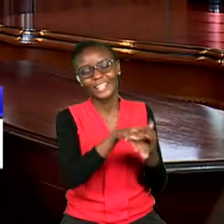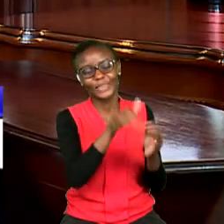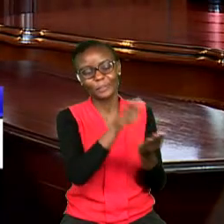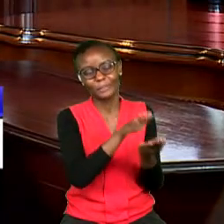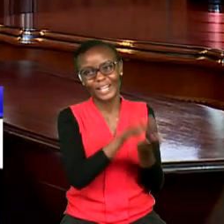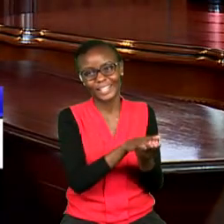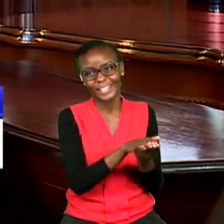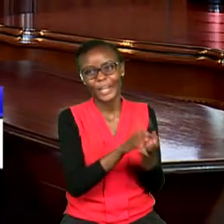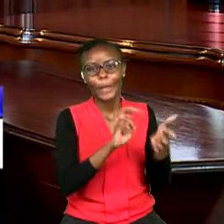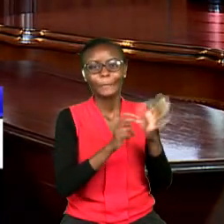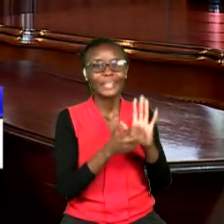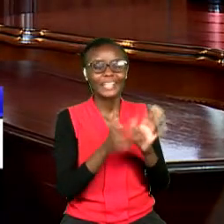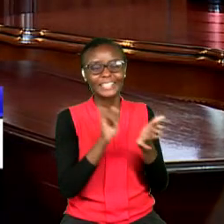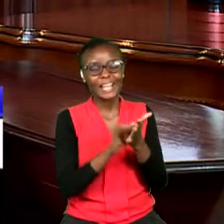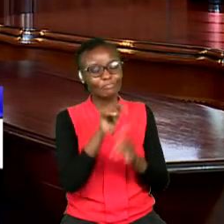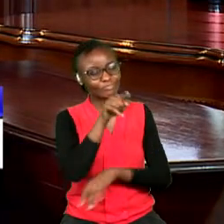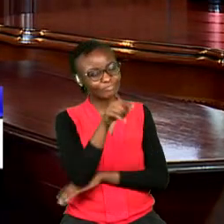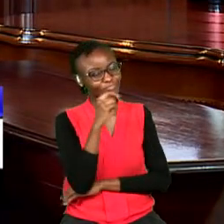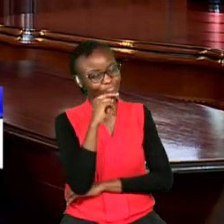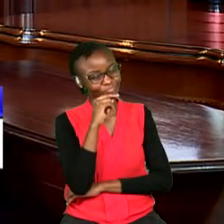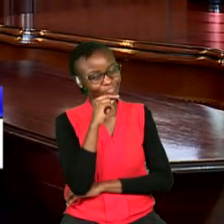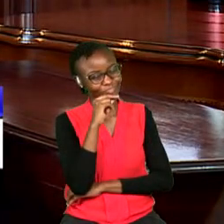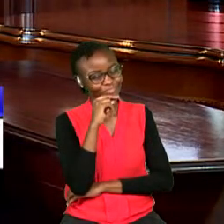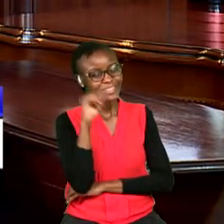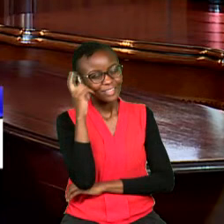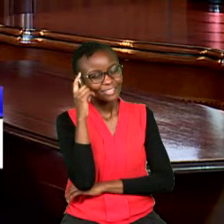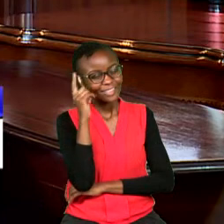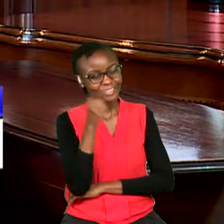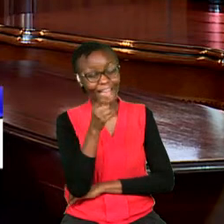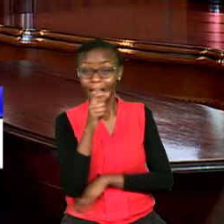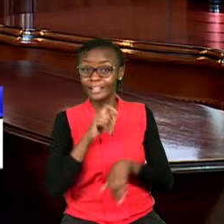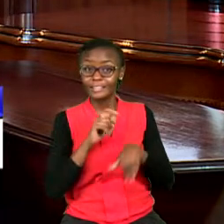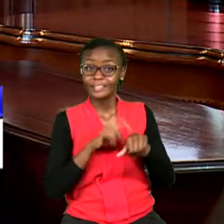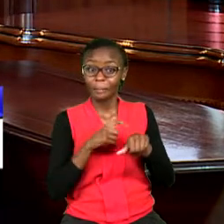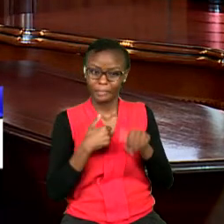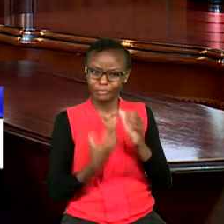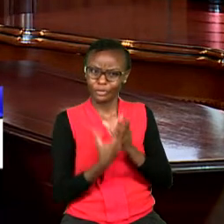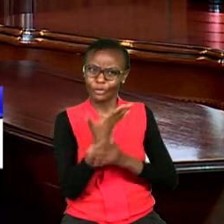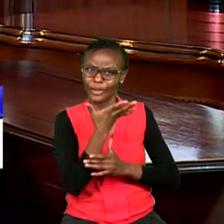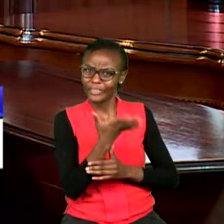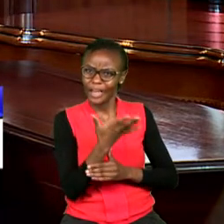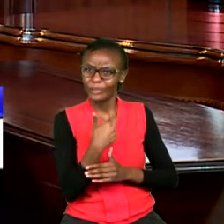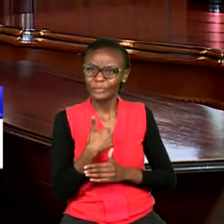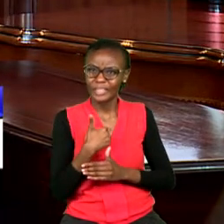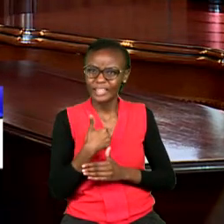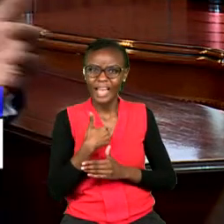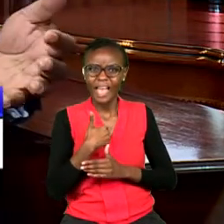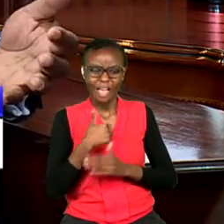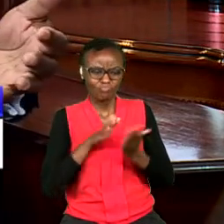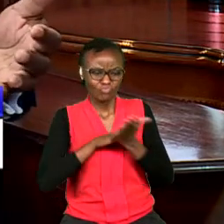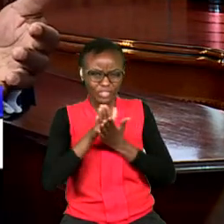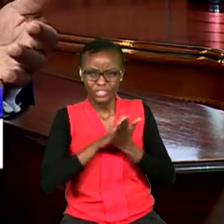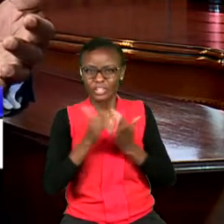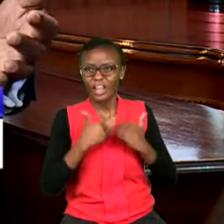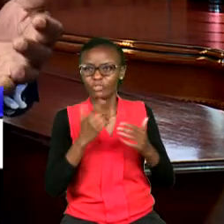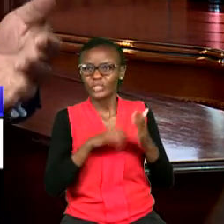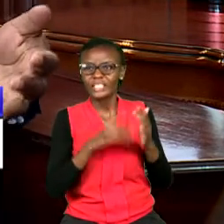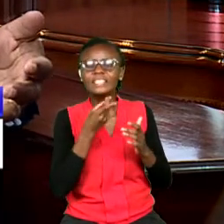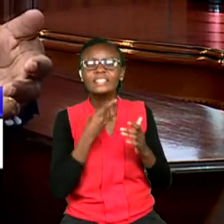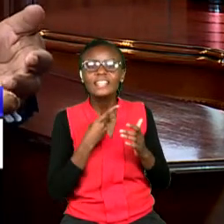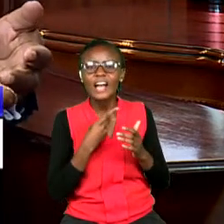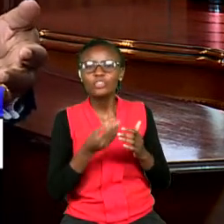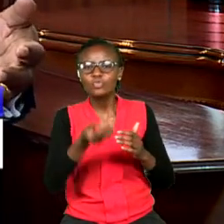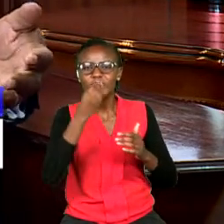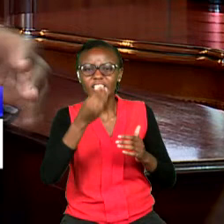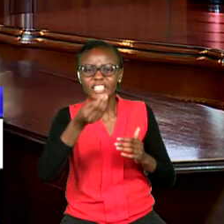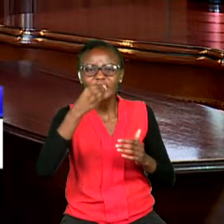So when you look at it that way, when you look, when I was growing up, my greatest desire was to eat meat and